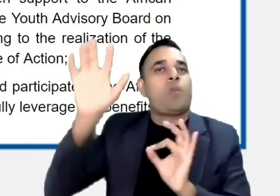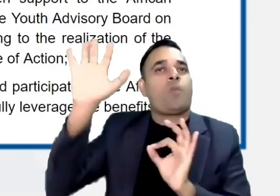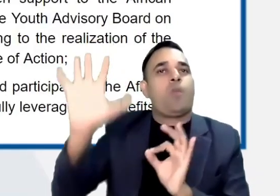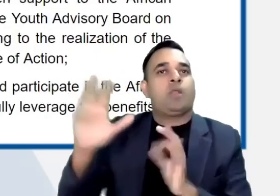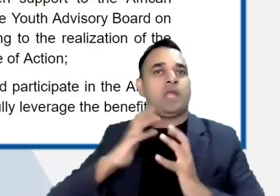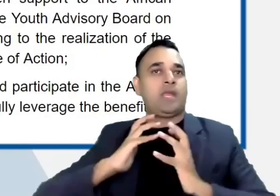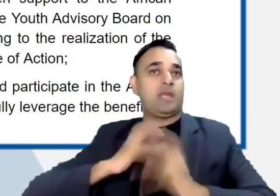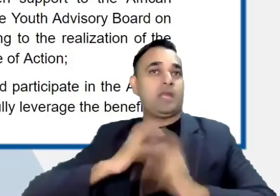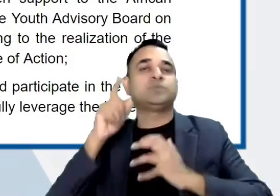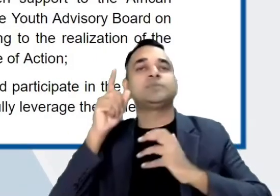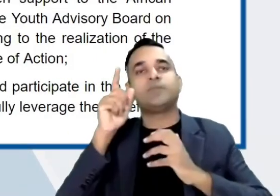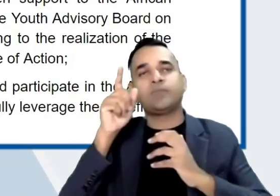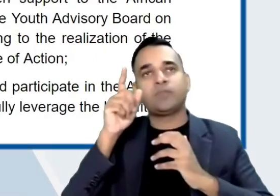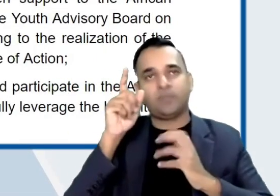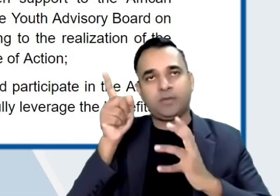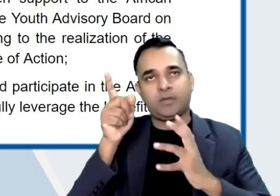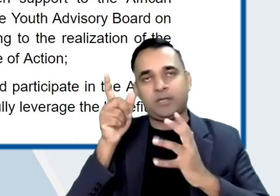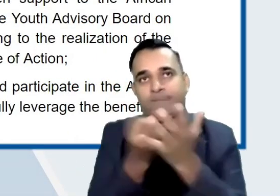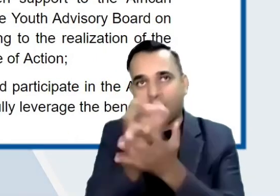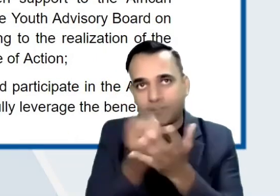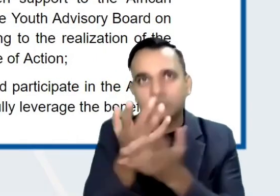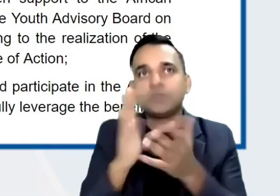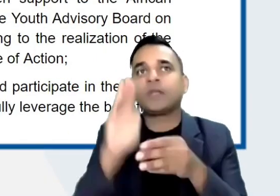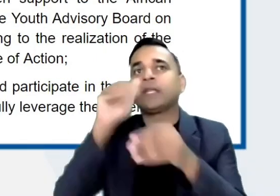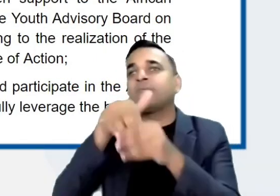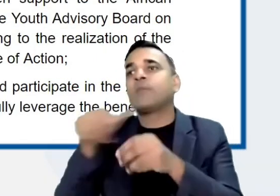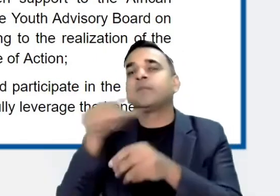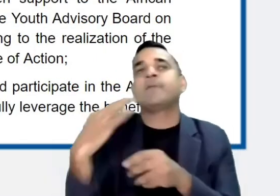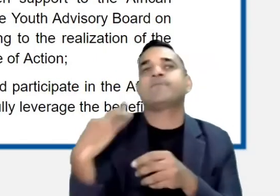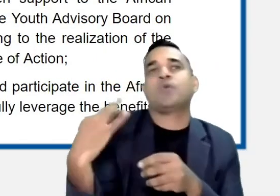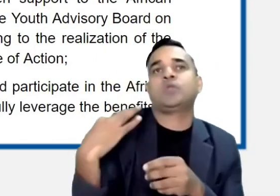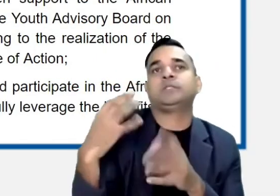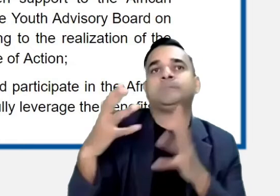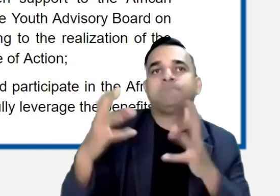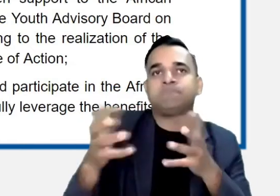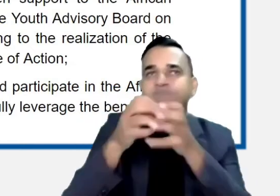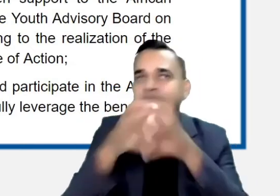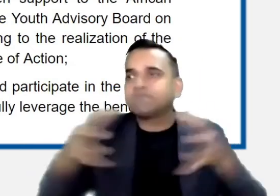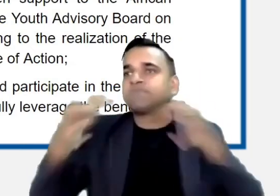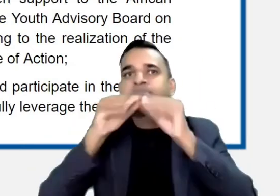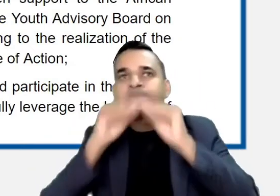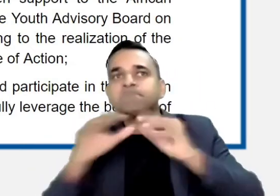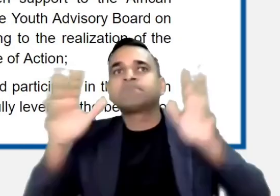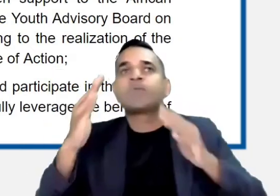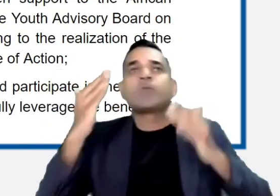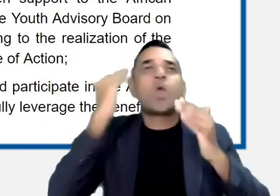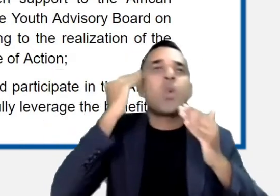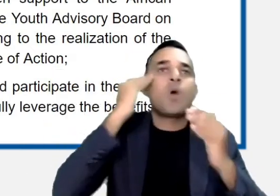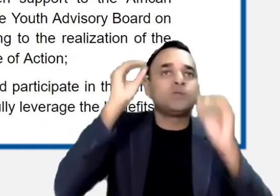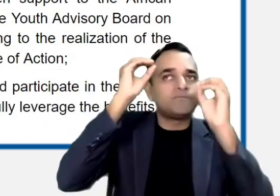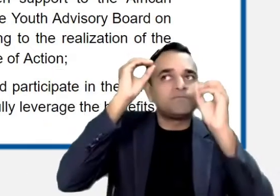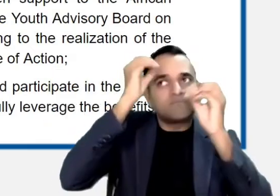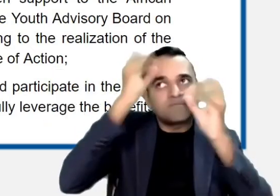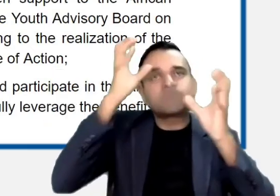call upon member states, regional economic communities, and the African Union Commission to consider